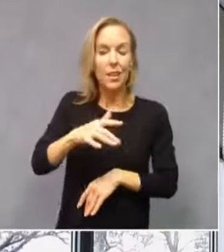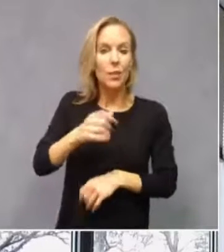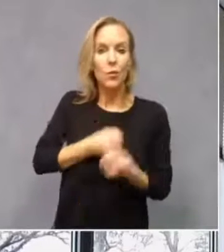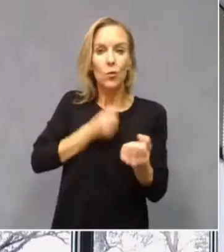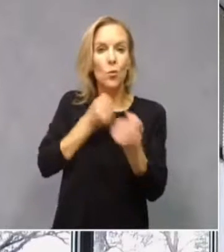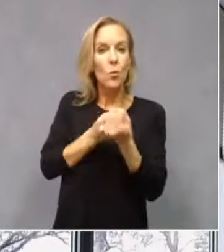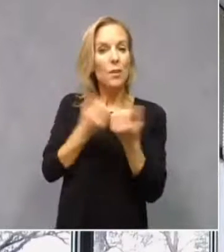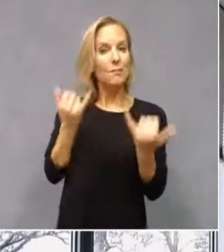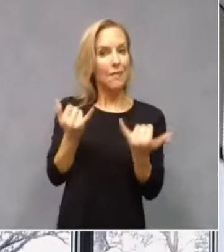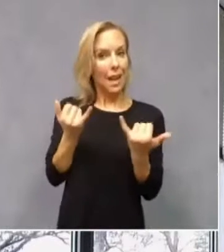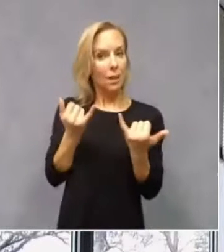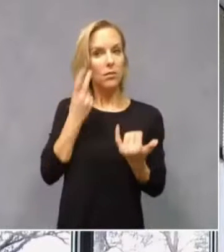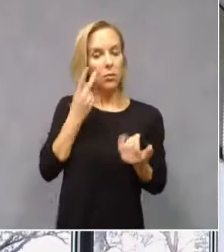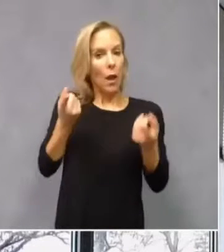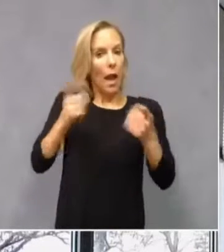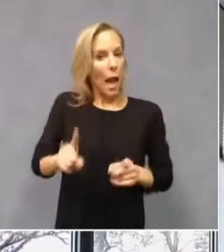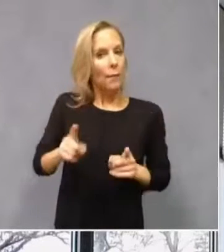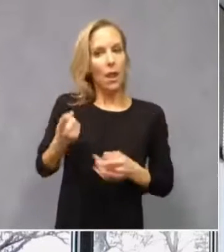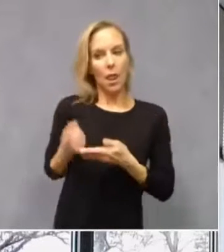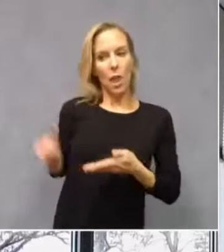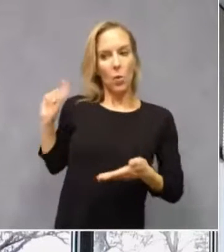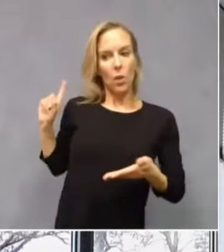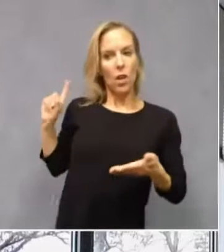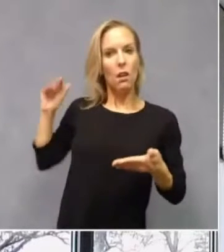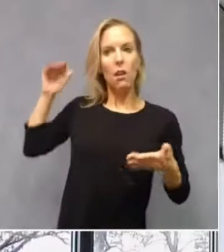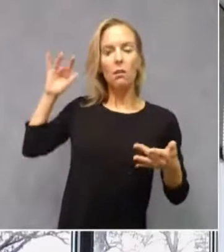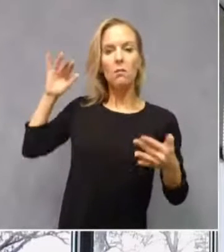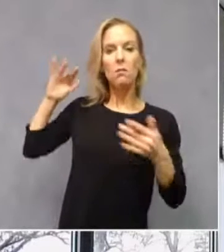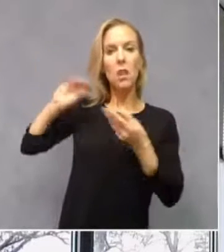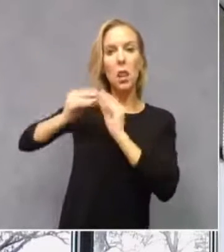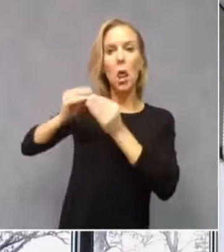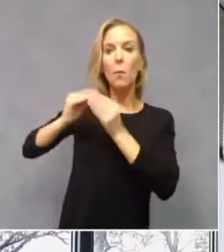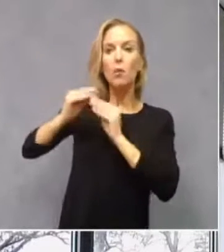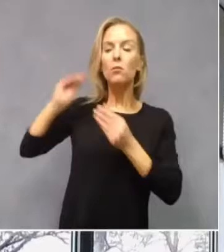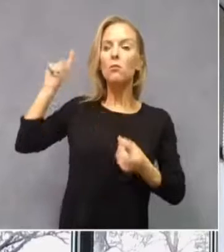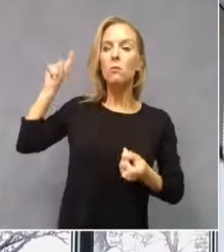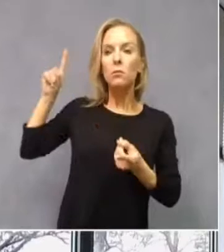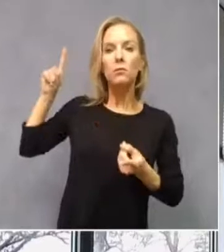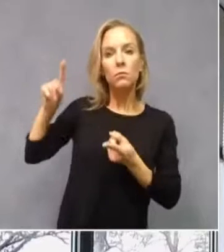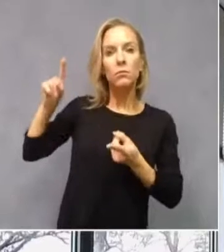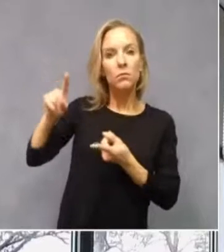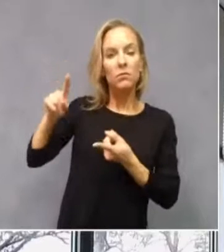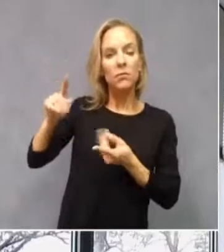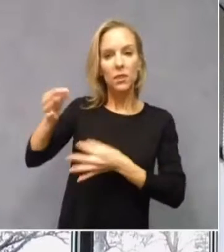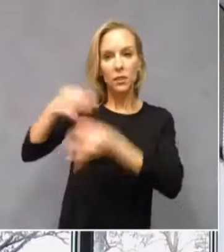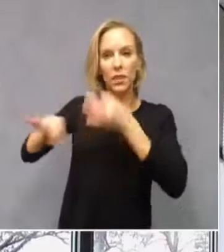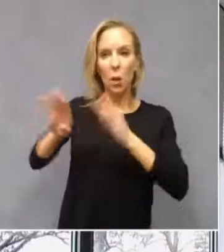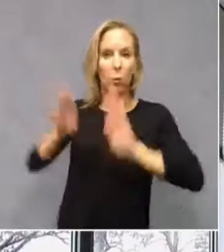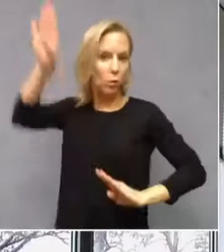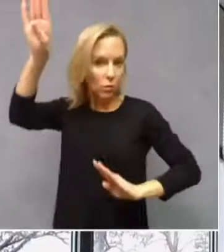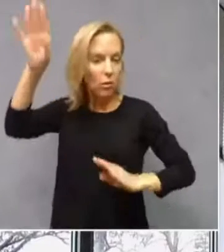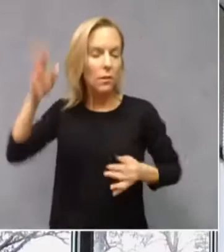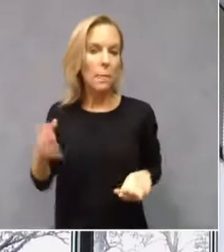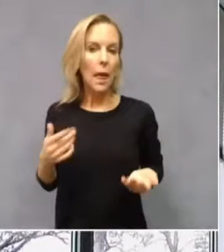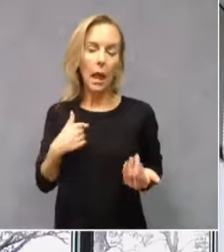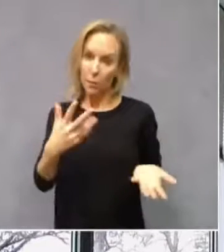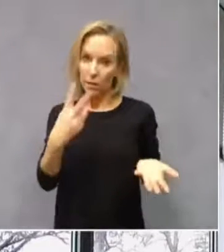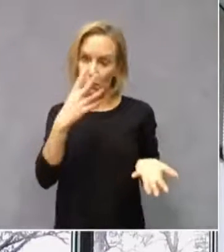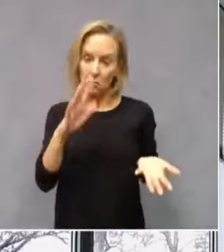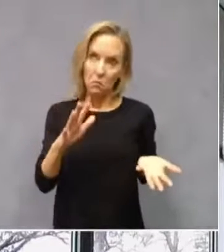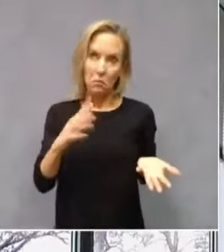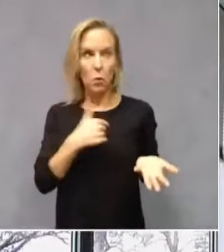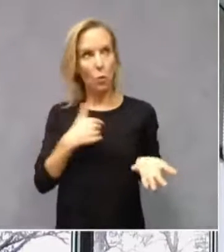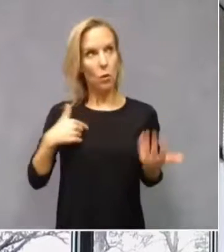cases last week instead of an exponential increase, I don't have any doubt, folks. We have shown in Kentucky